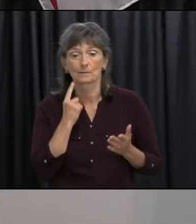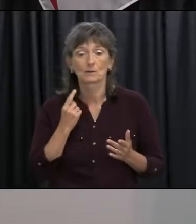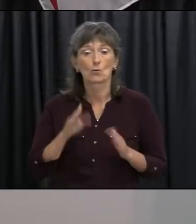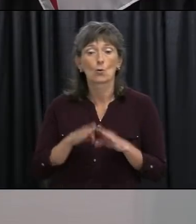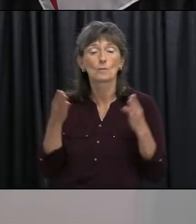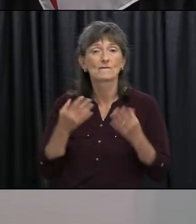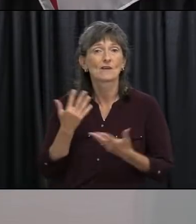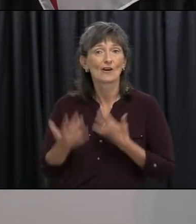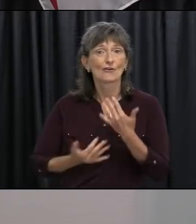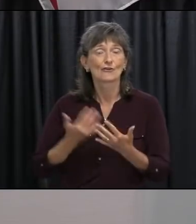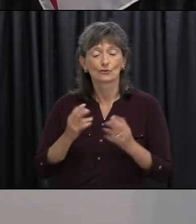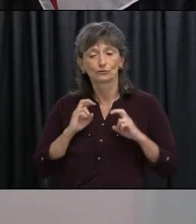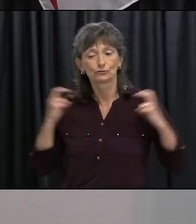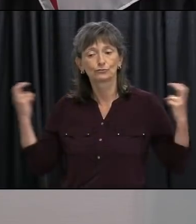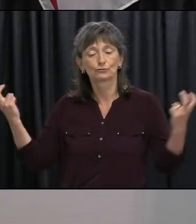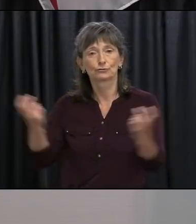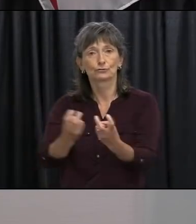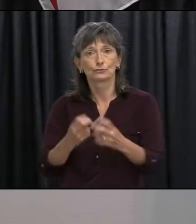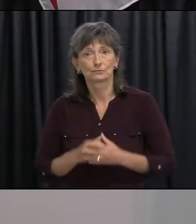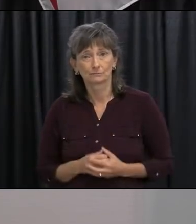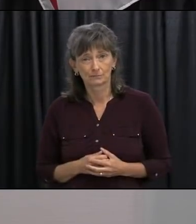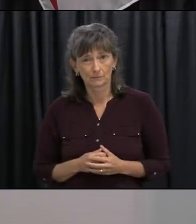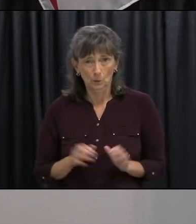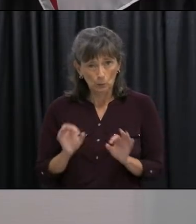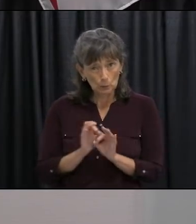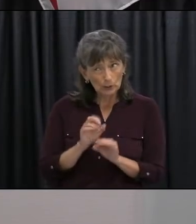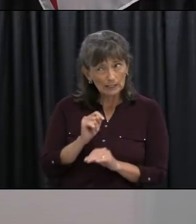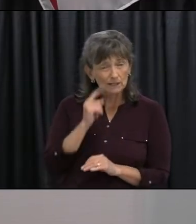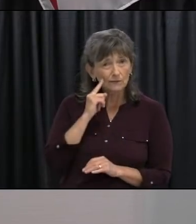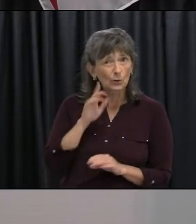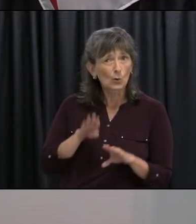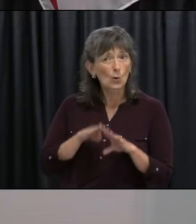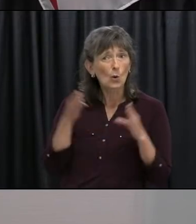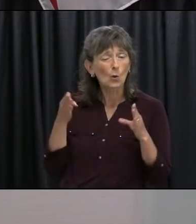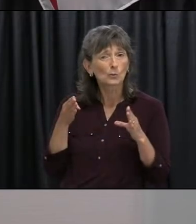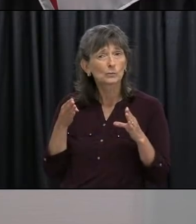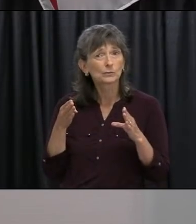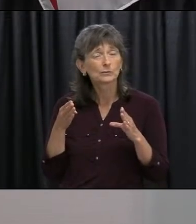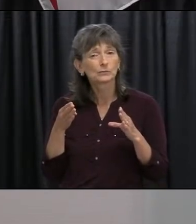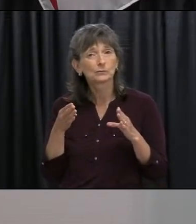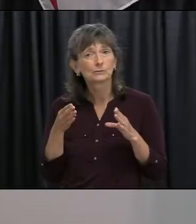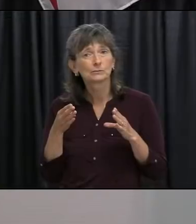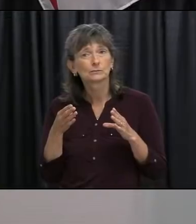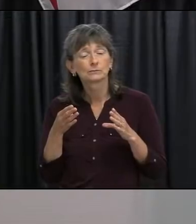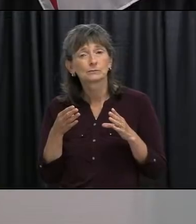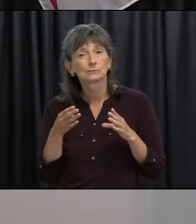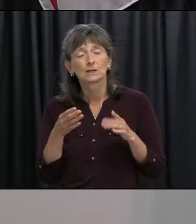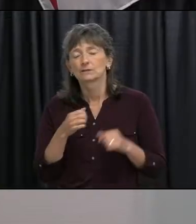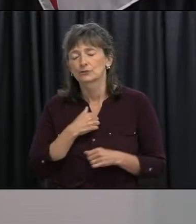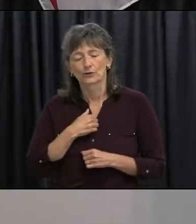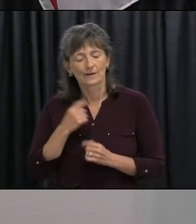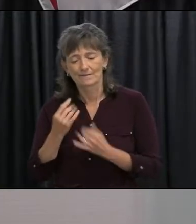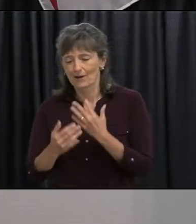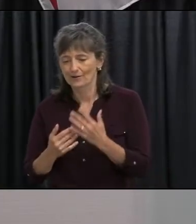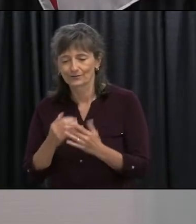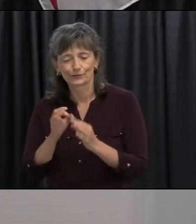just wondering if, is it really worth the risk to be reopening the bars after all this progress?